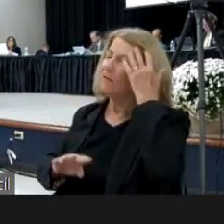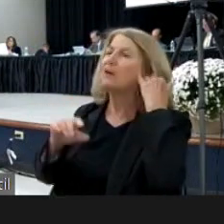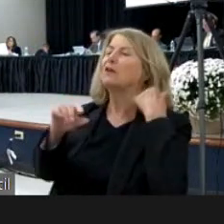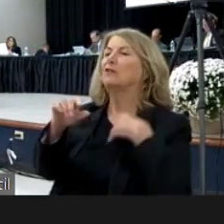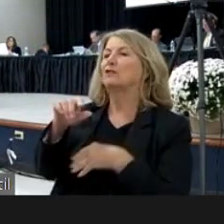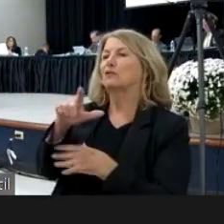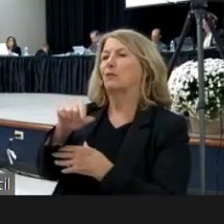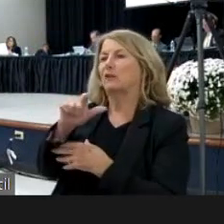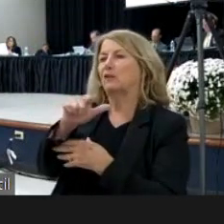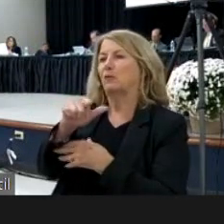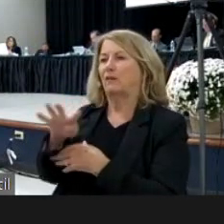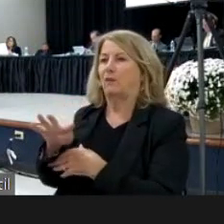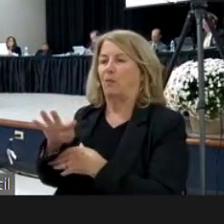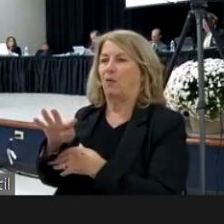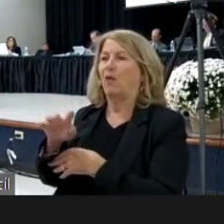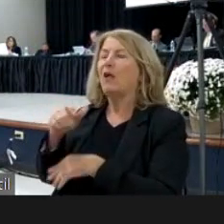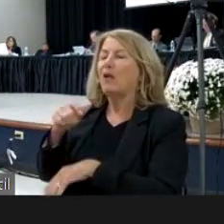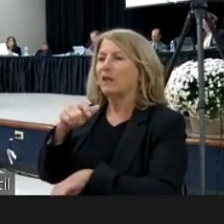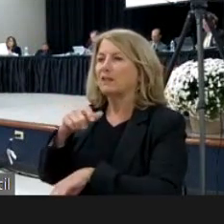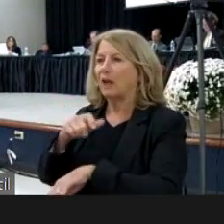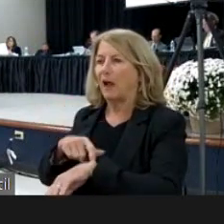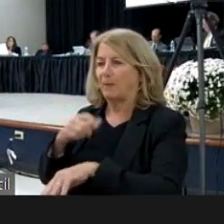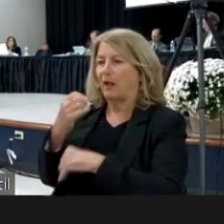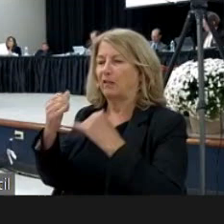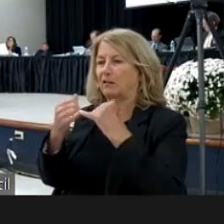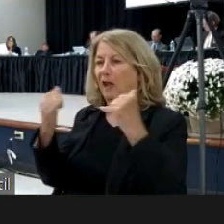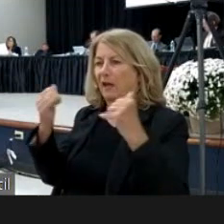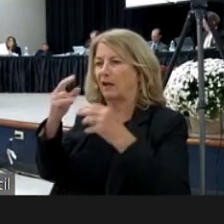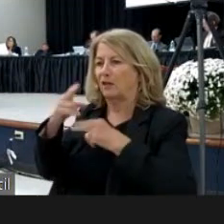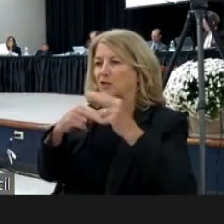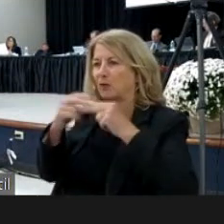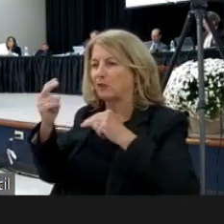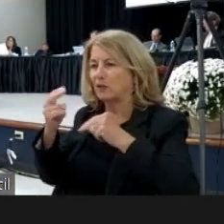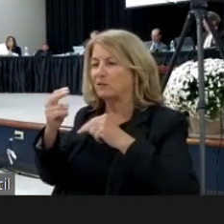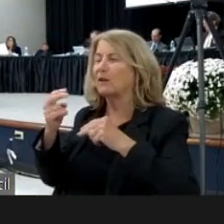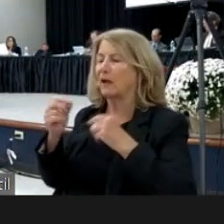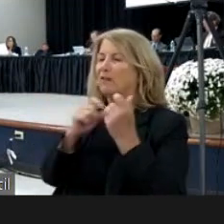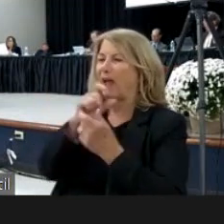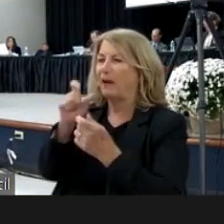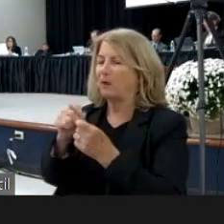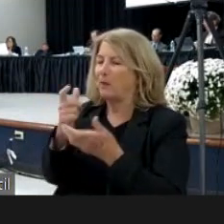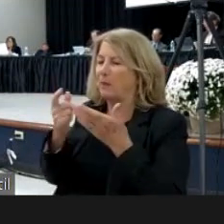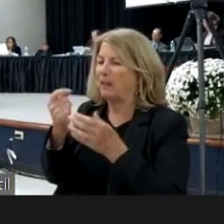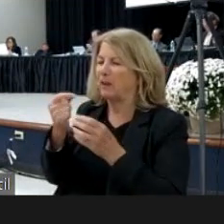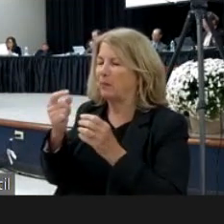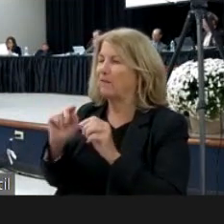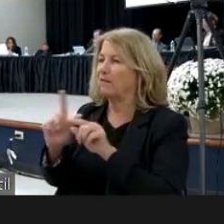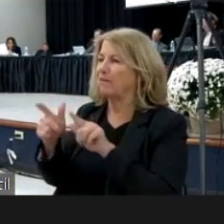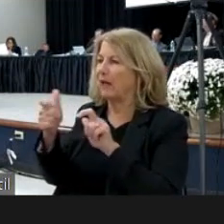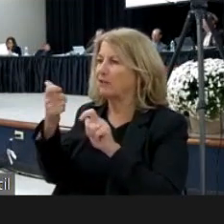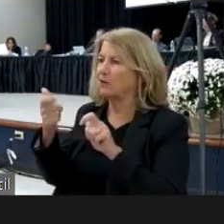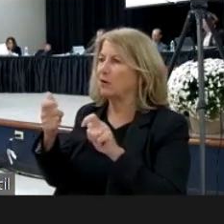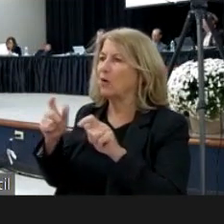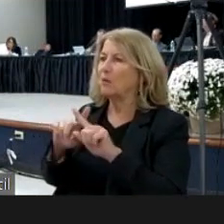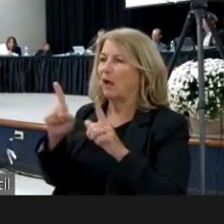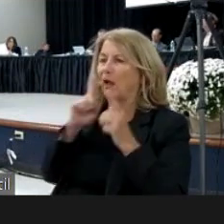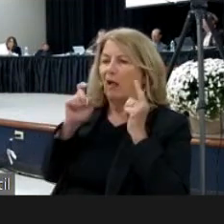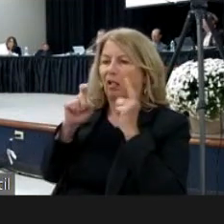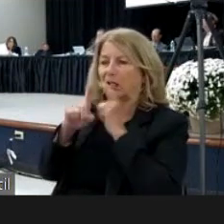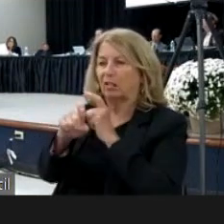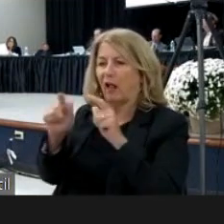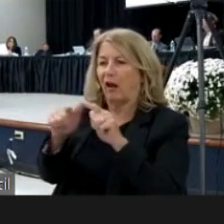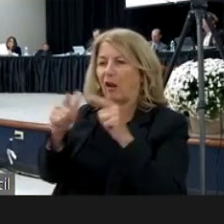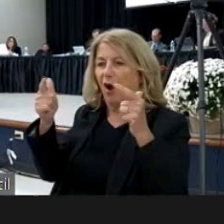construction is pretty accurate there. Might be able to go a little bit faster because it doesn't have the complexities of a large parking garage underneath